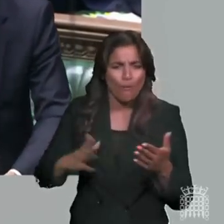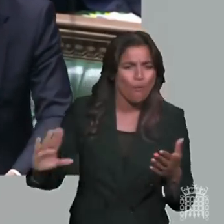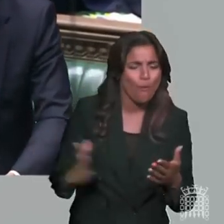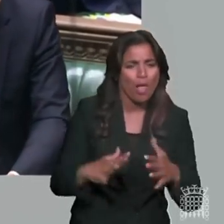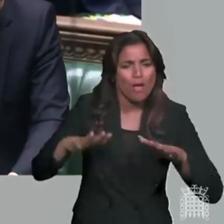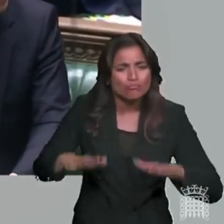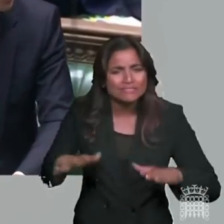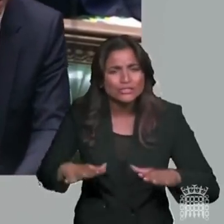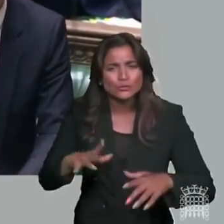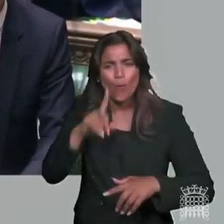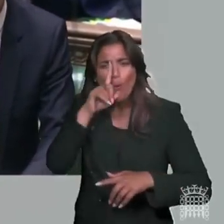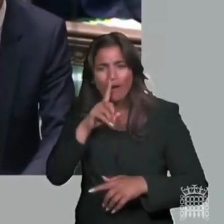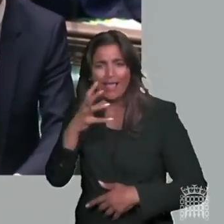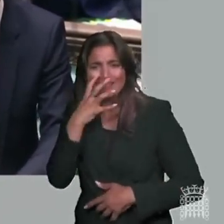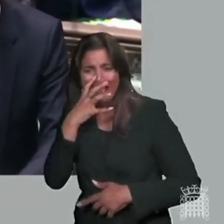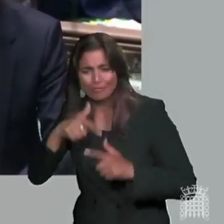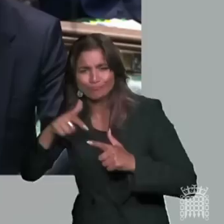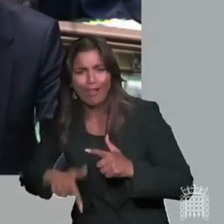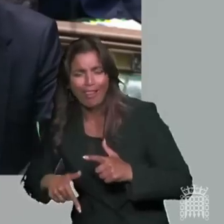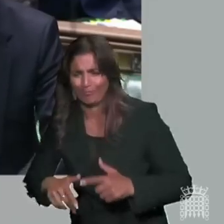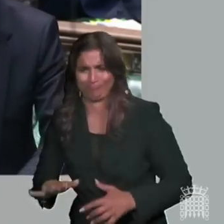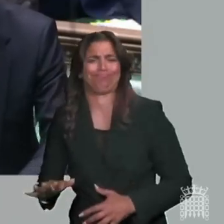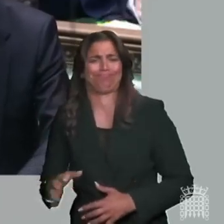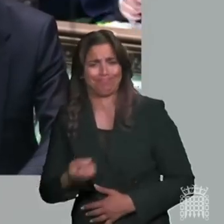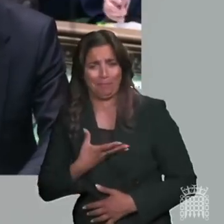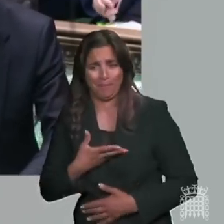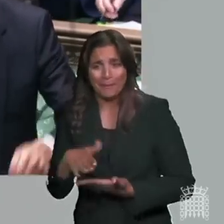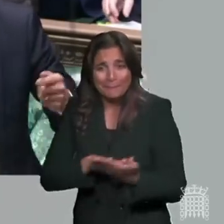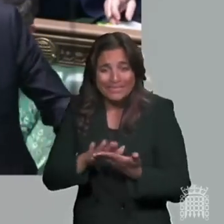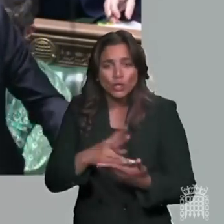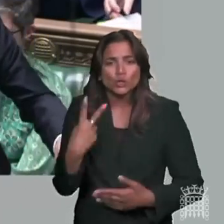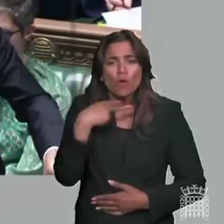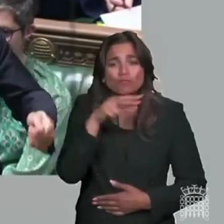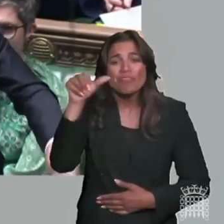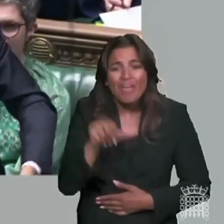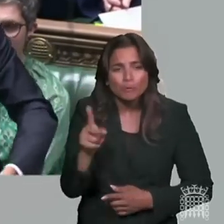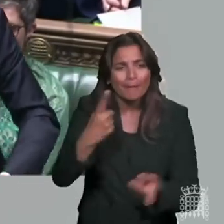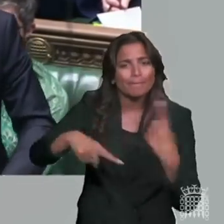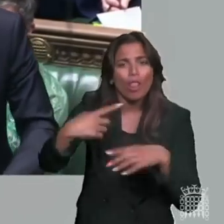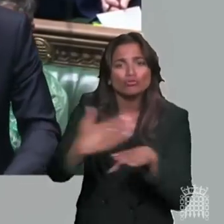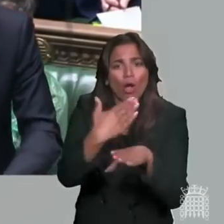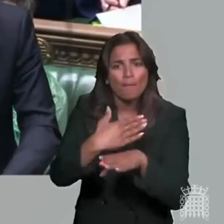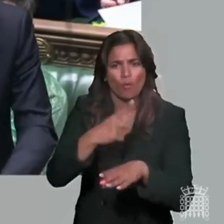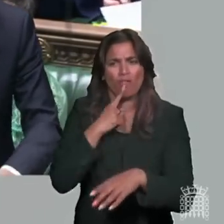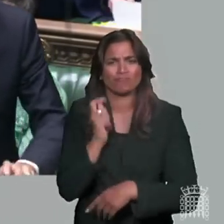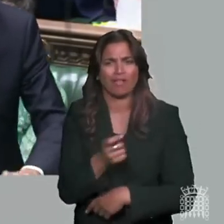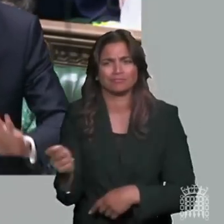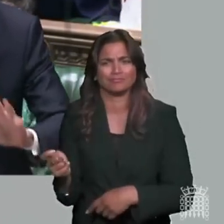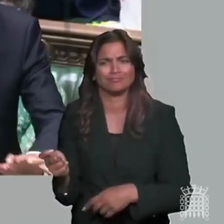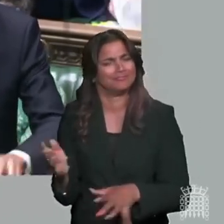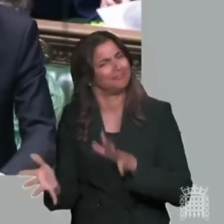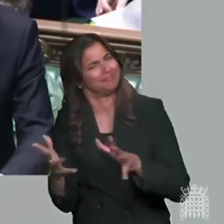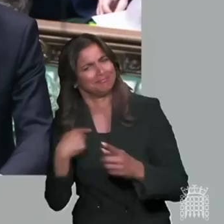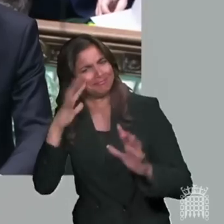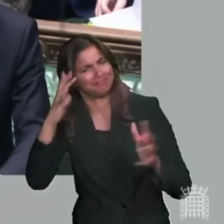gas drilling, Mr. Speaker, jeopardising 200,000 jobs and our energy security at a time